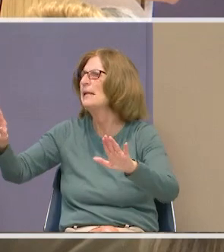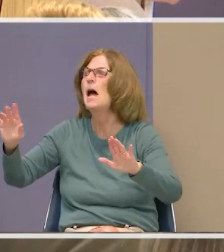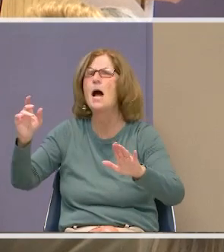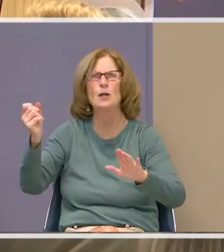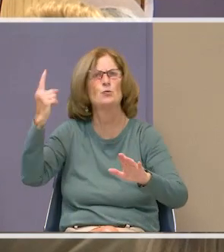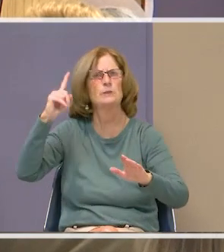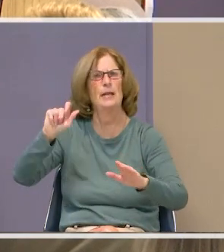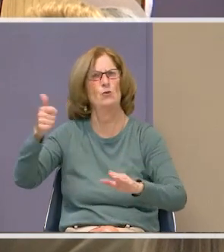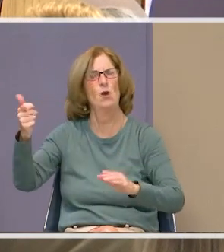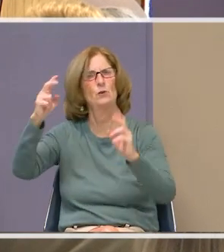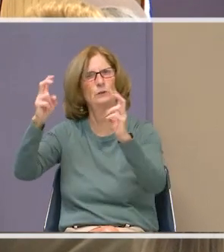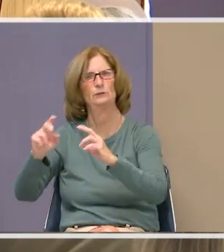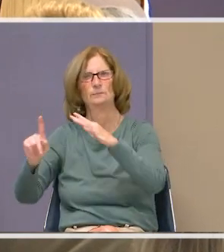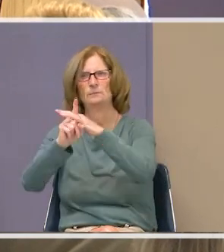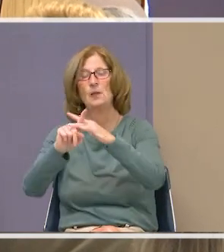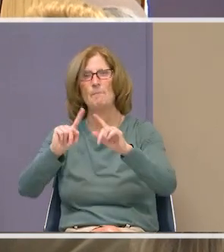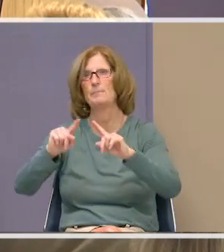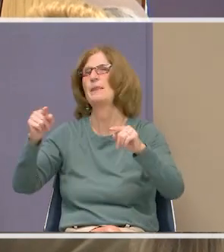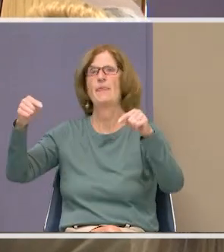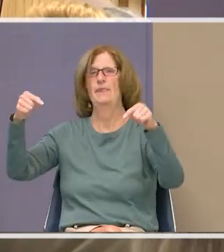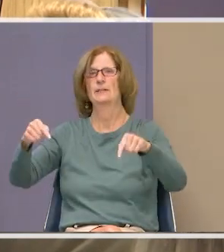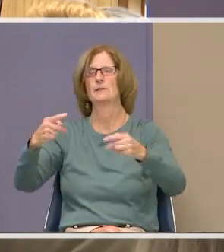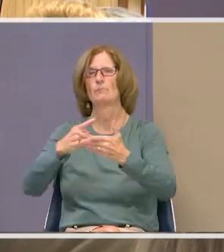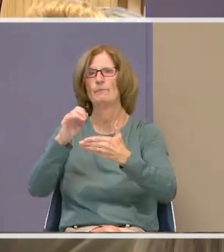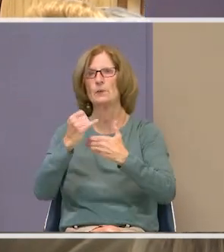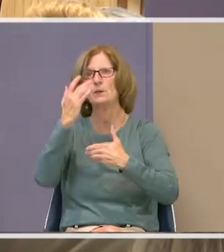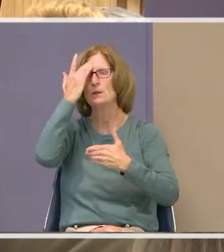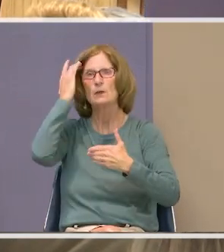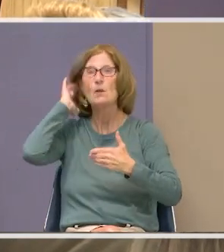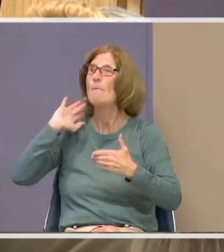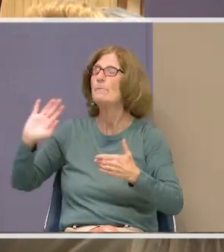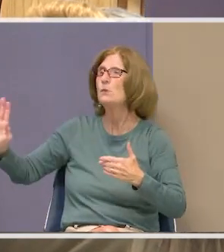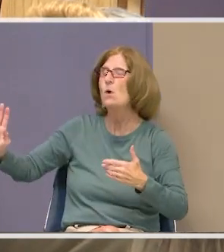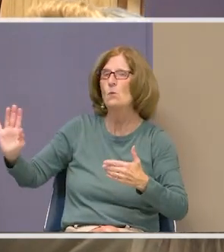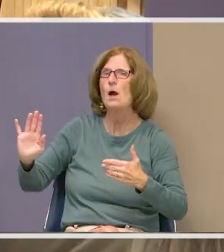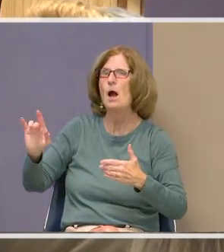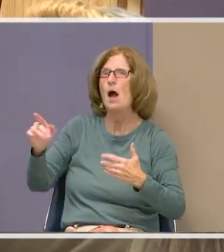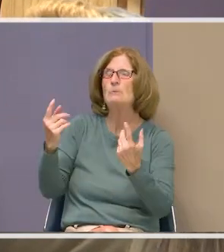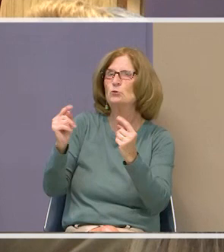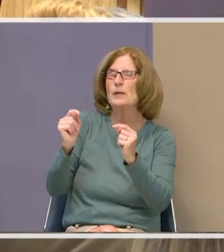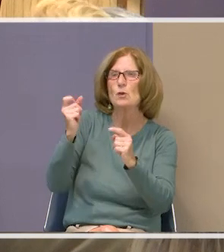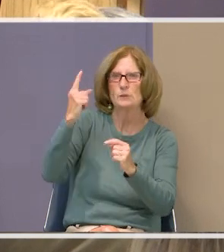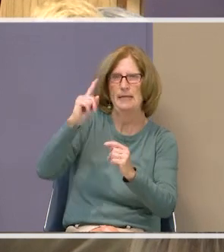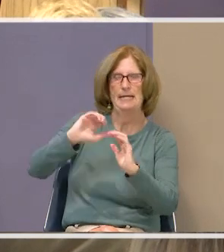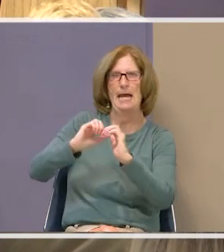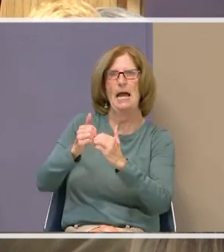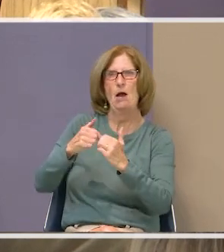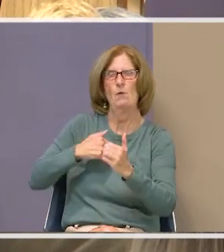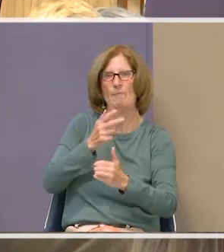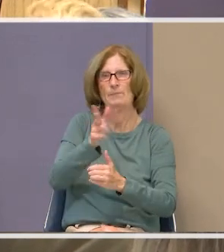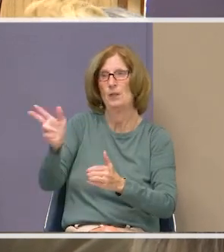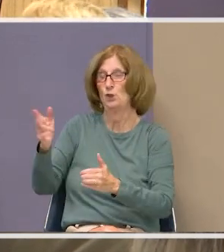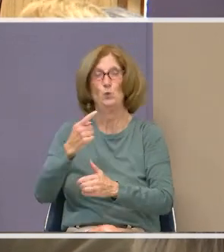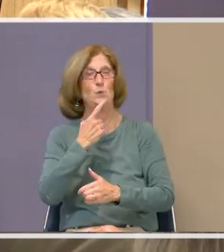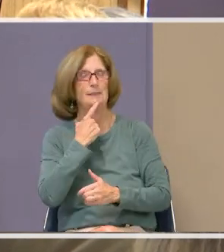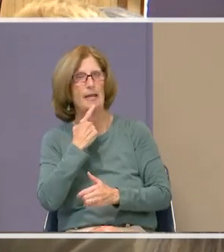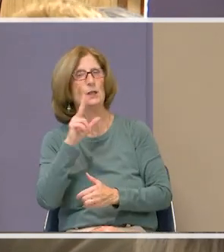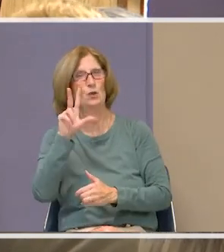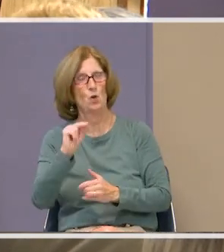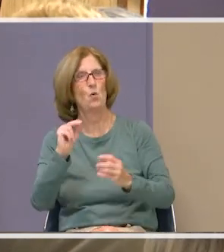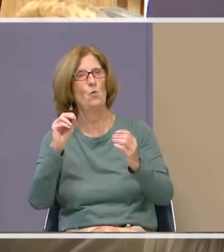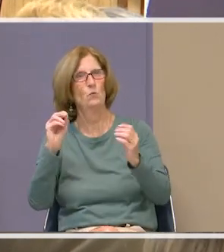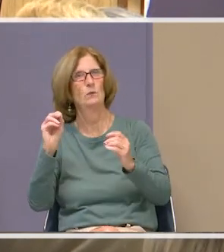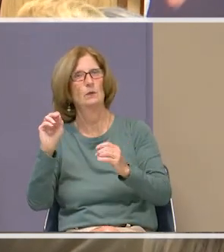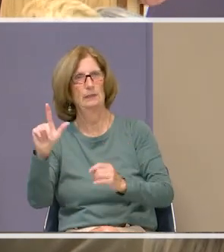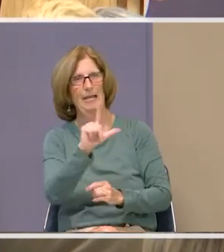makes sense. I have to focus on this project. I'm not talking about other issues. I'm trying to figure out how I get home. Yeah. You're taking away my way home from work. Okay,